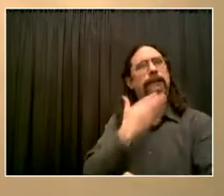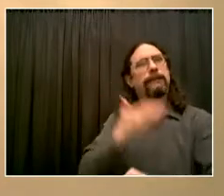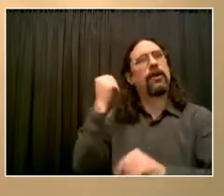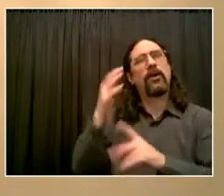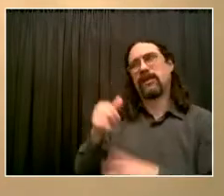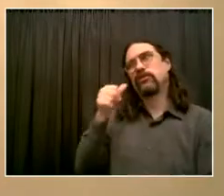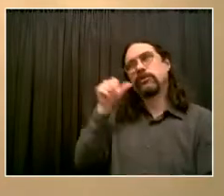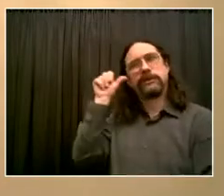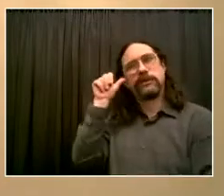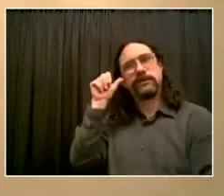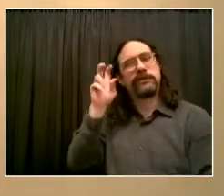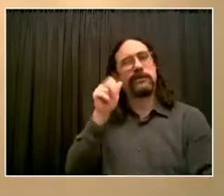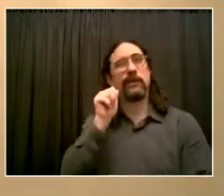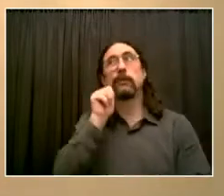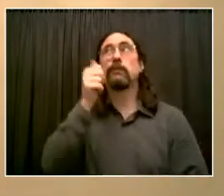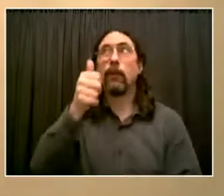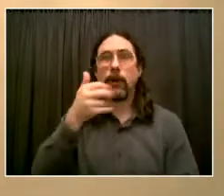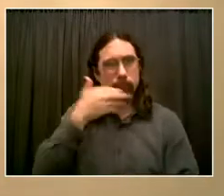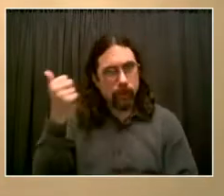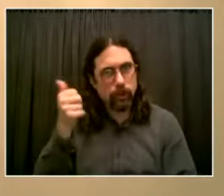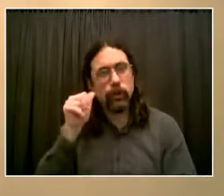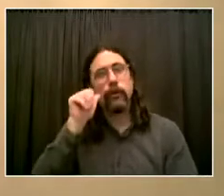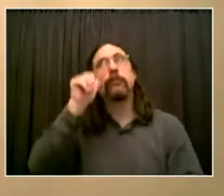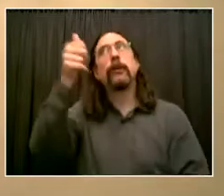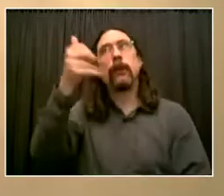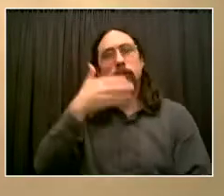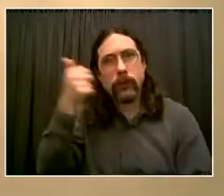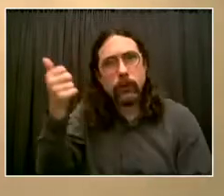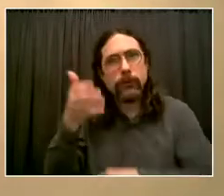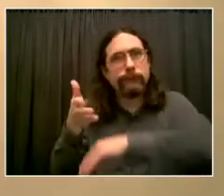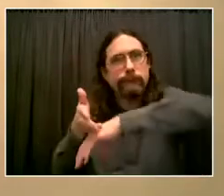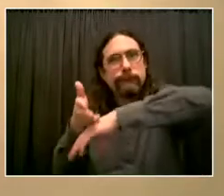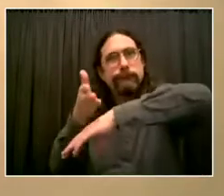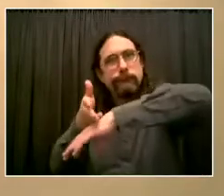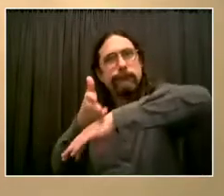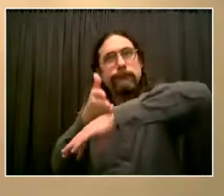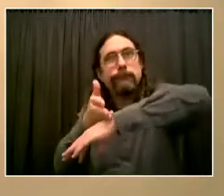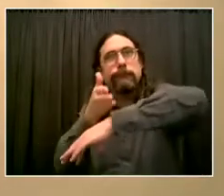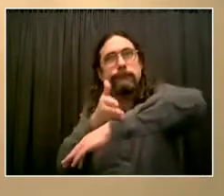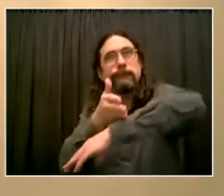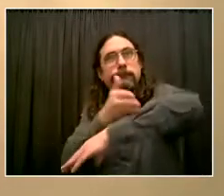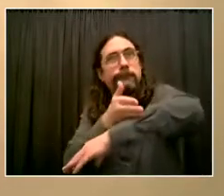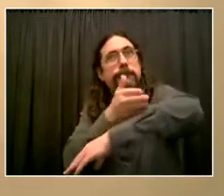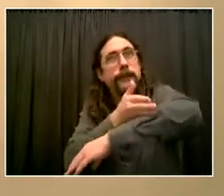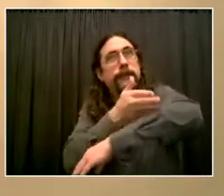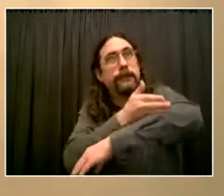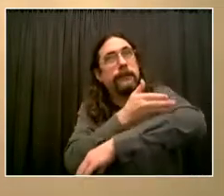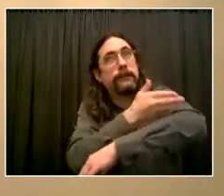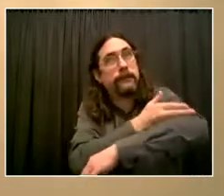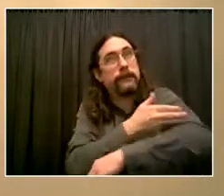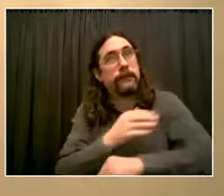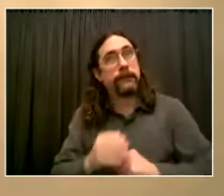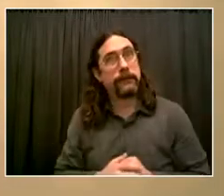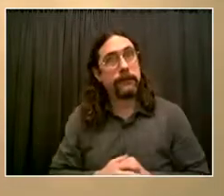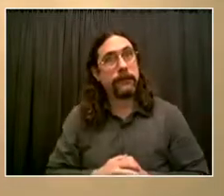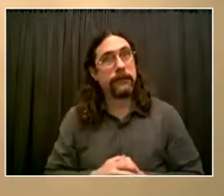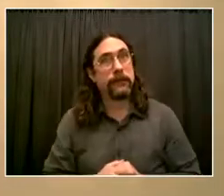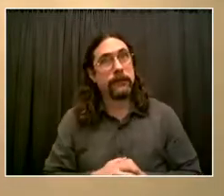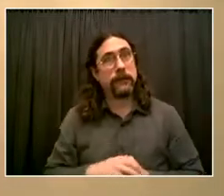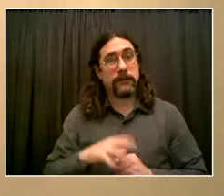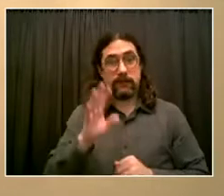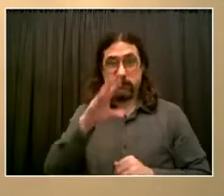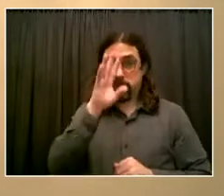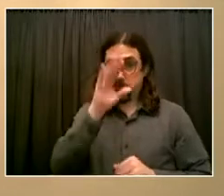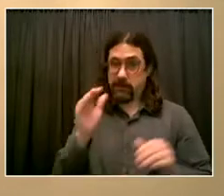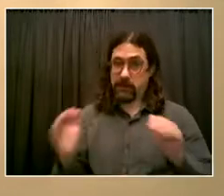really made strides over the last several weeks to make it a more seamless experience. Not just the ease of being able to